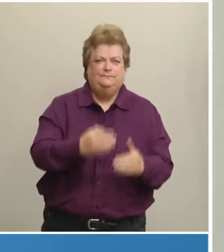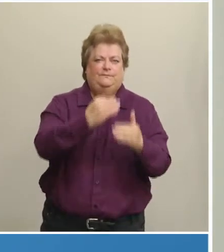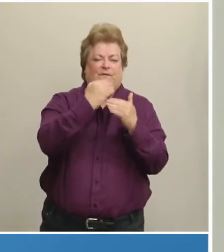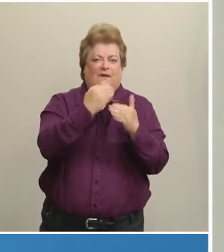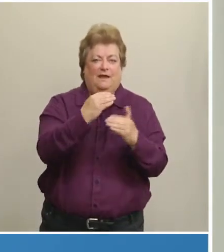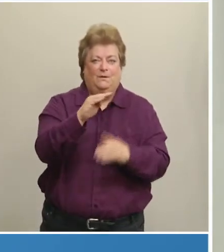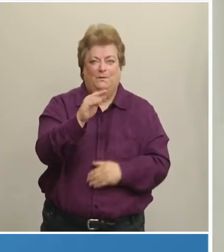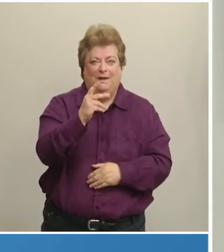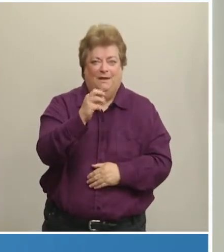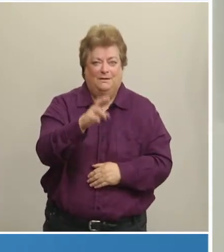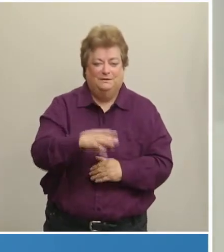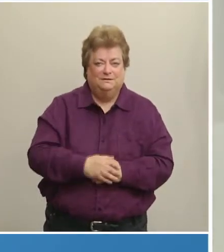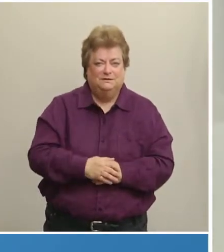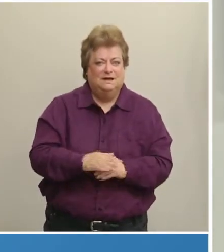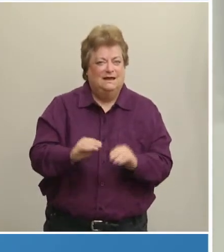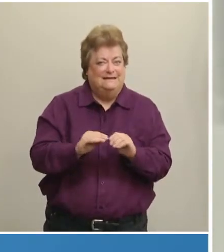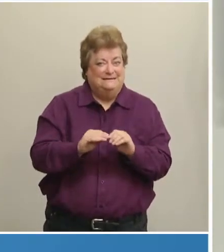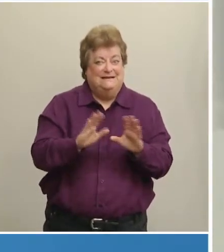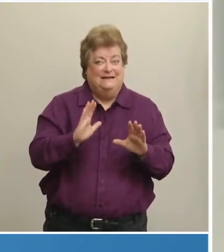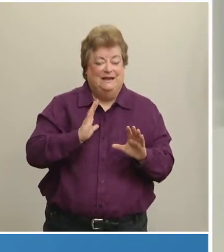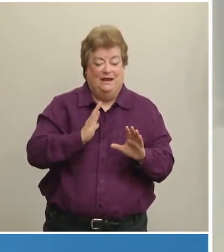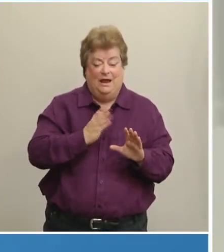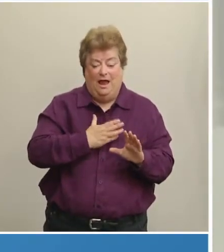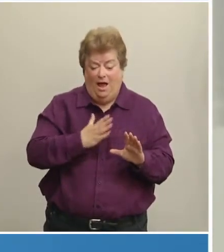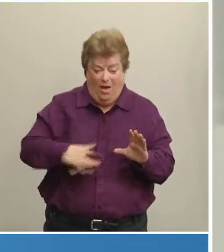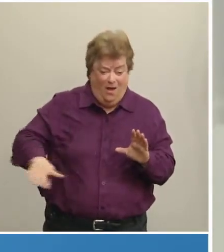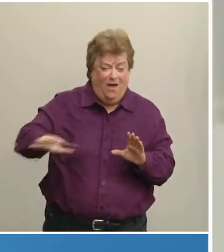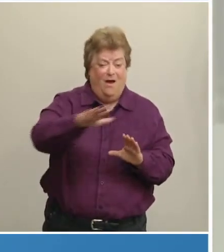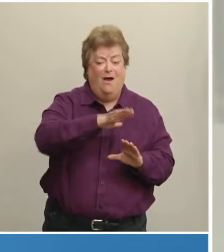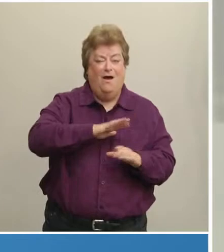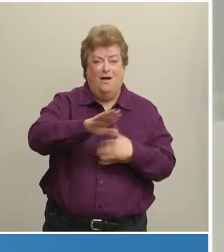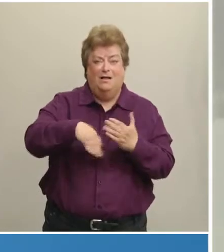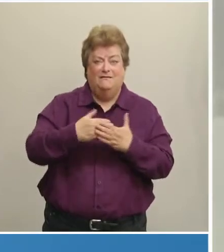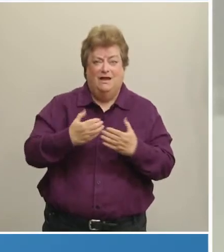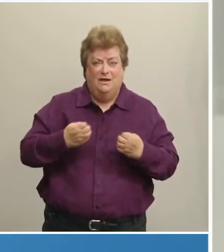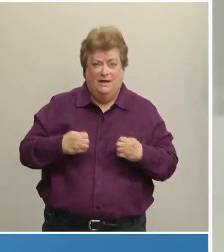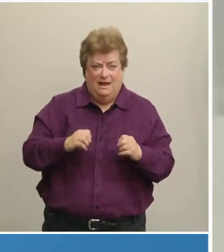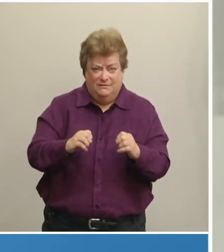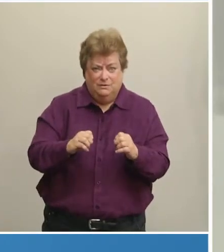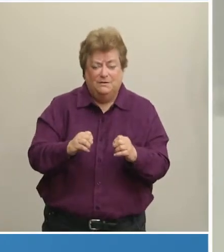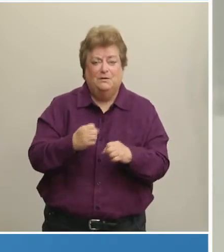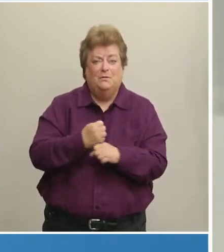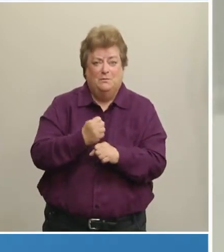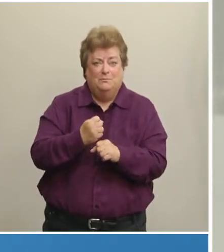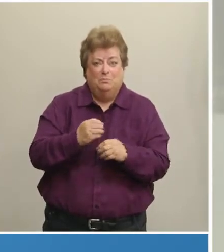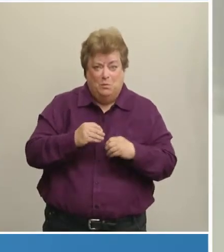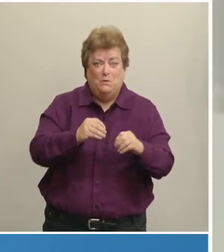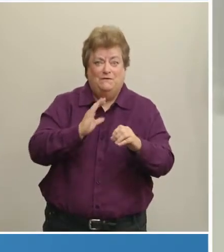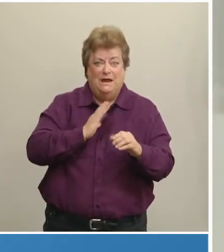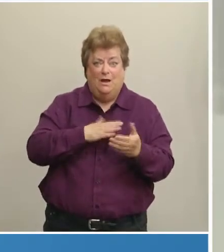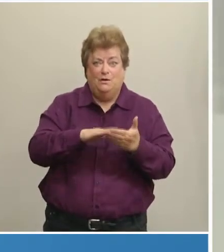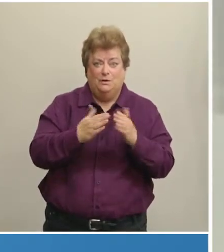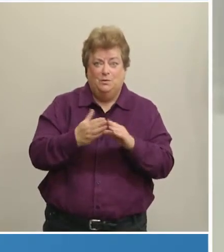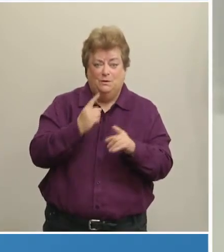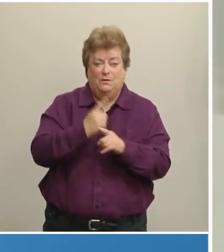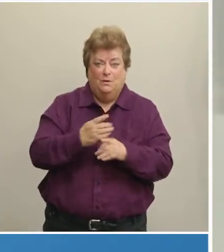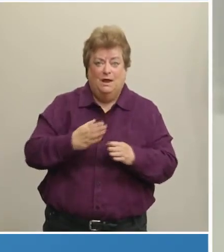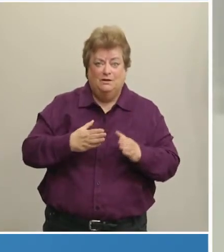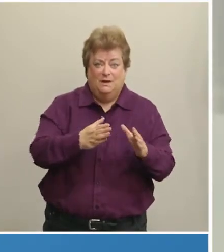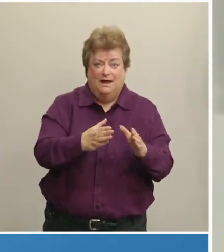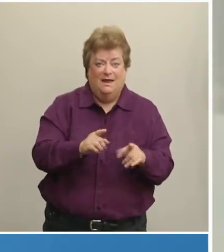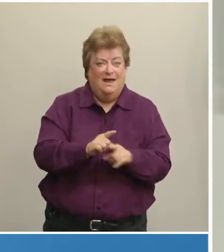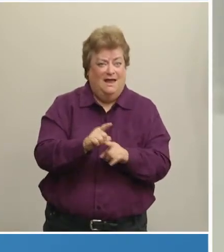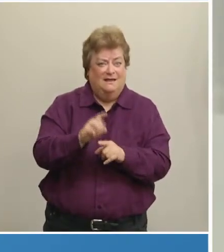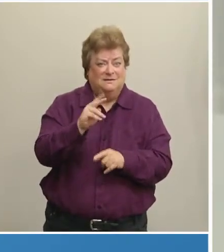Thank you, Mayor. It's clear our collective efforts are moving the community in the right direction. As the Mayor mentioned,